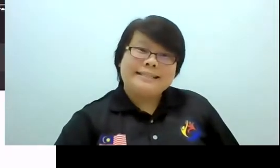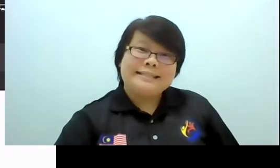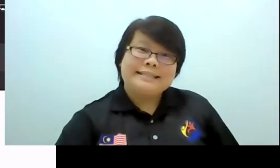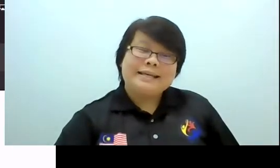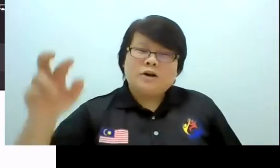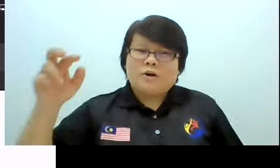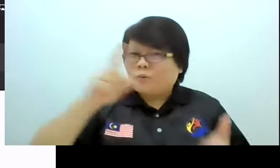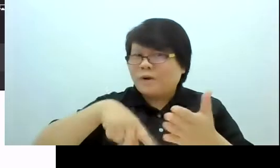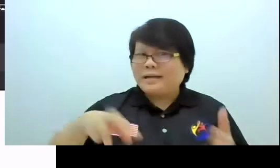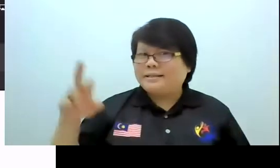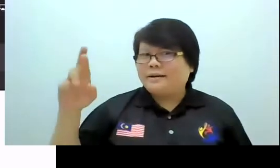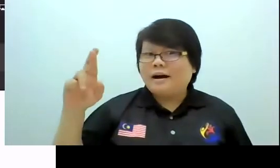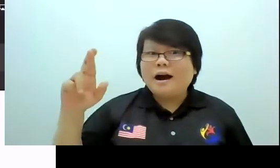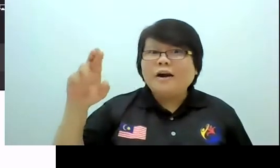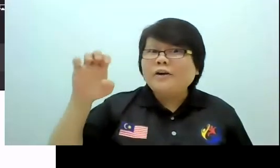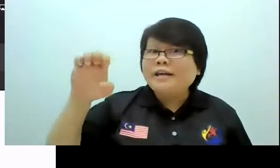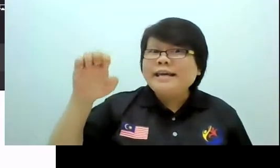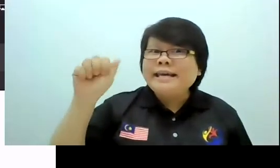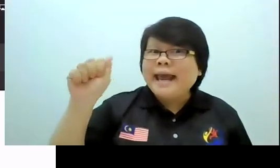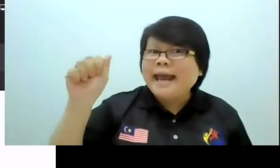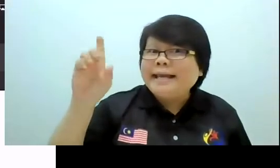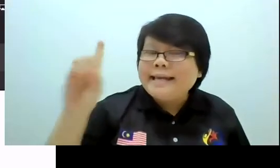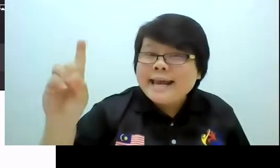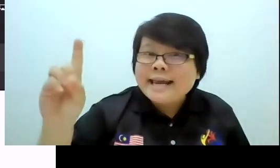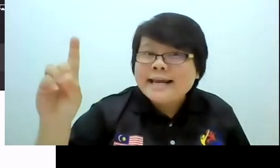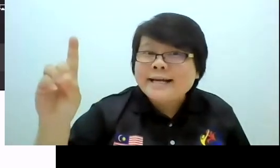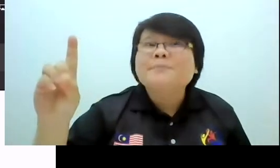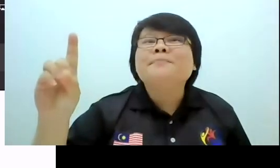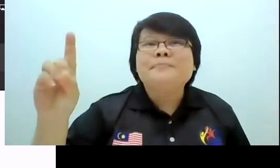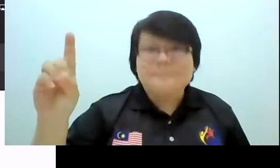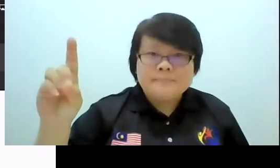this? What is R-E-A-D?